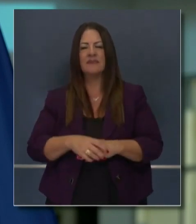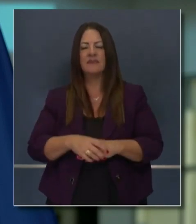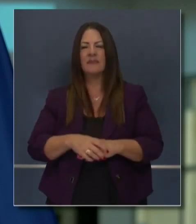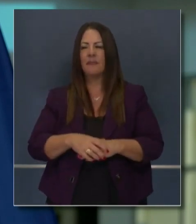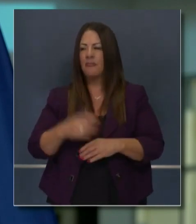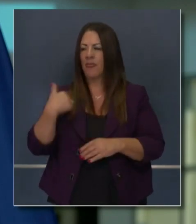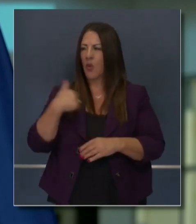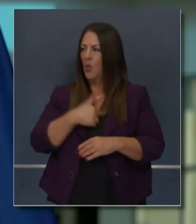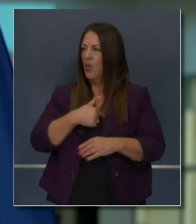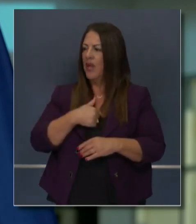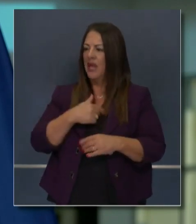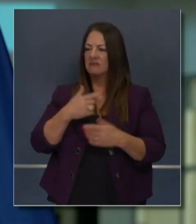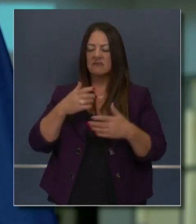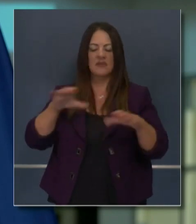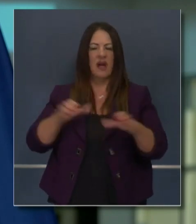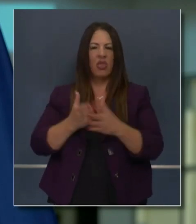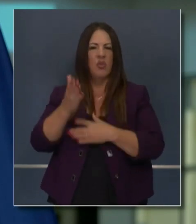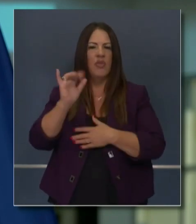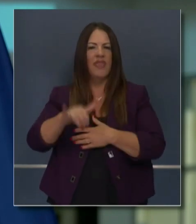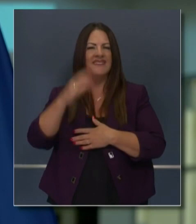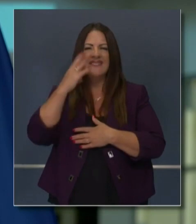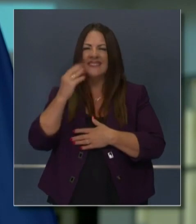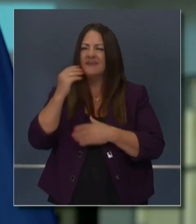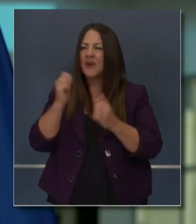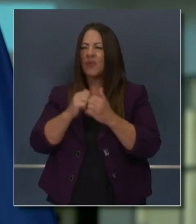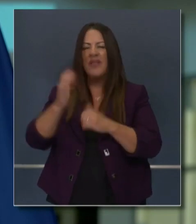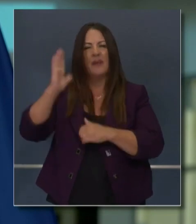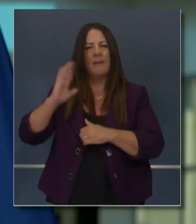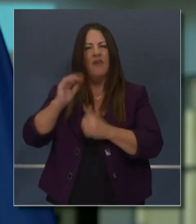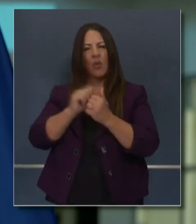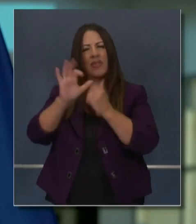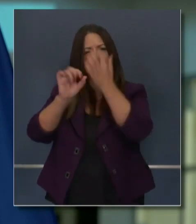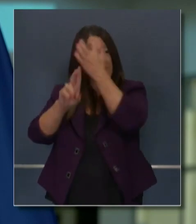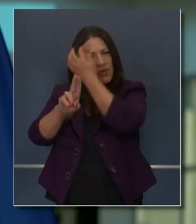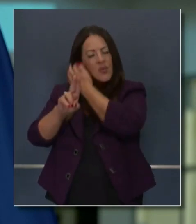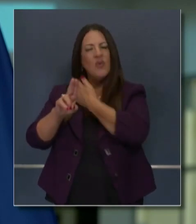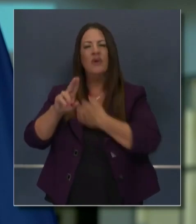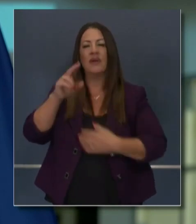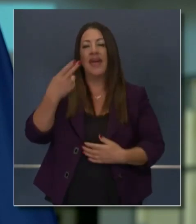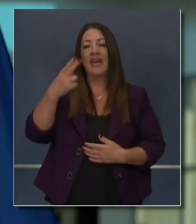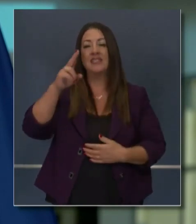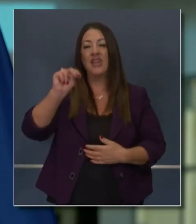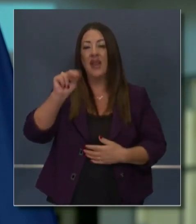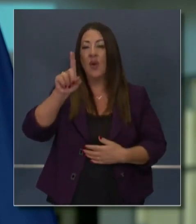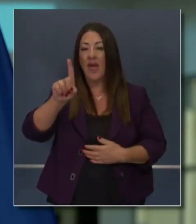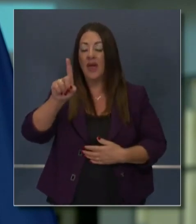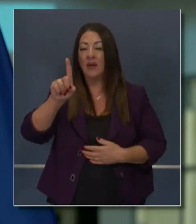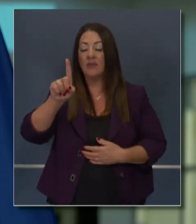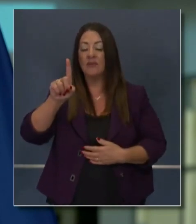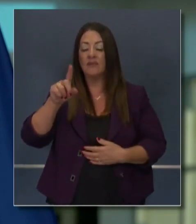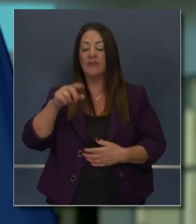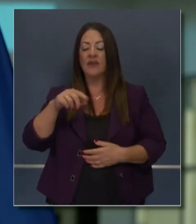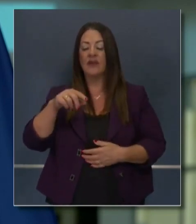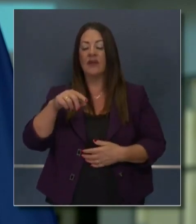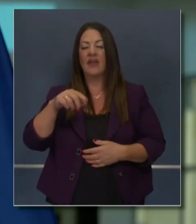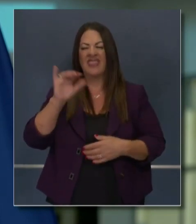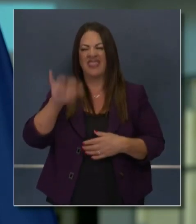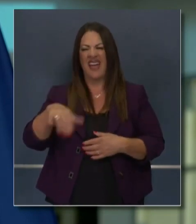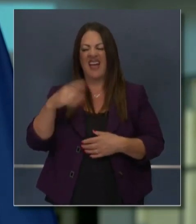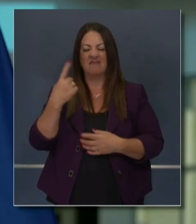only through flu, but also N1, H1N1, et cetera. But we're just blessed, to have